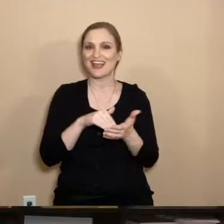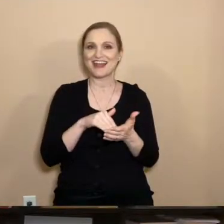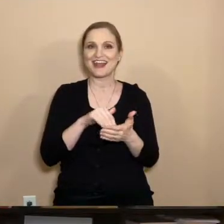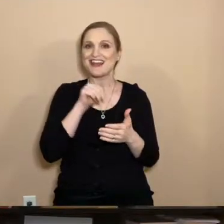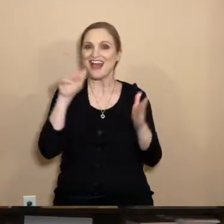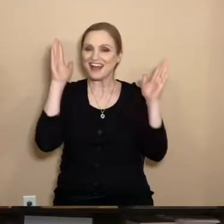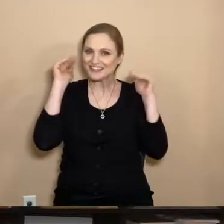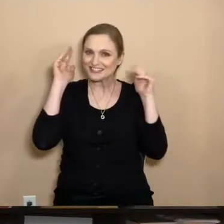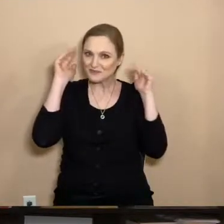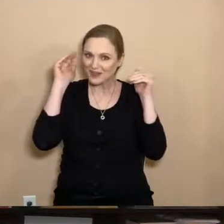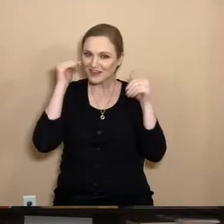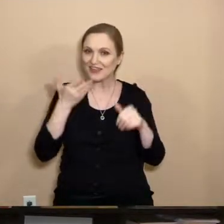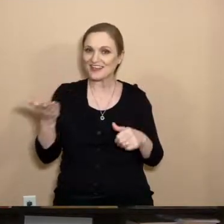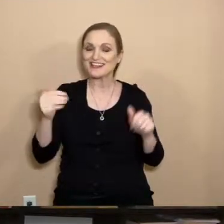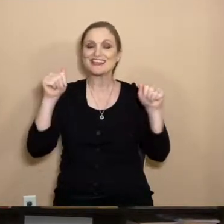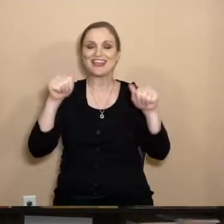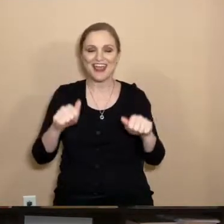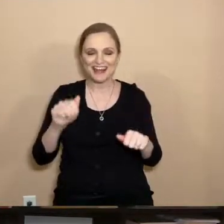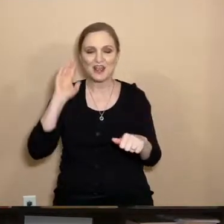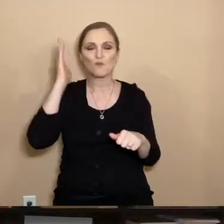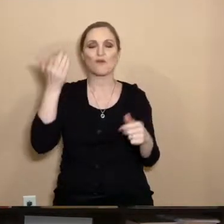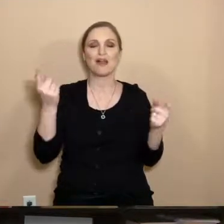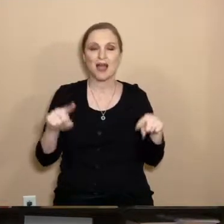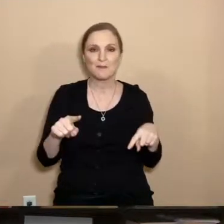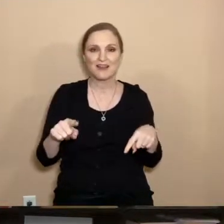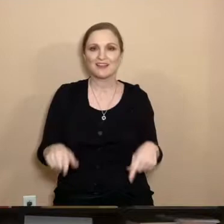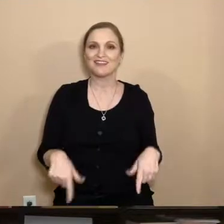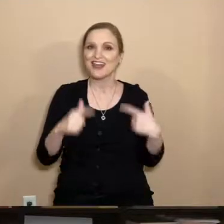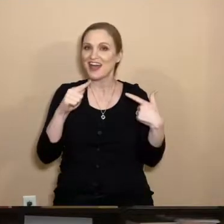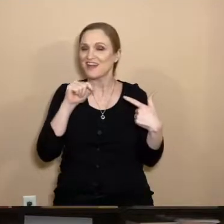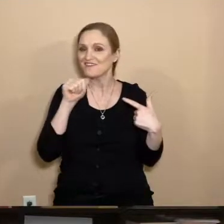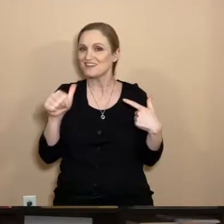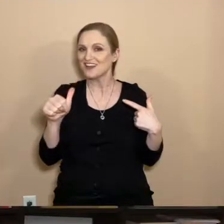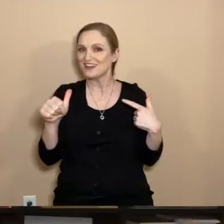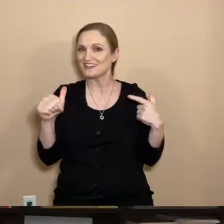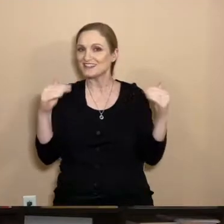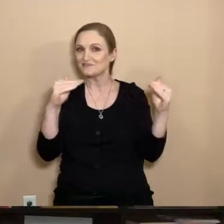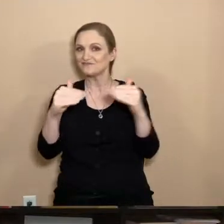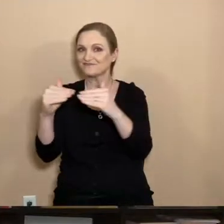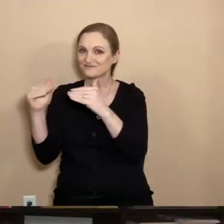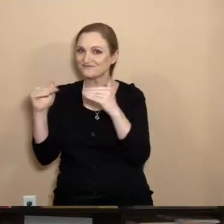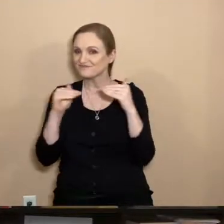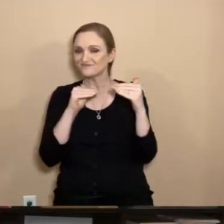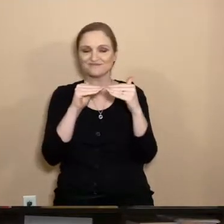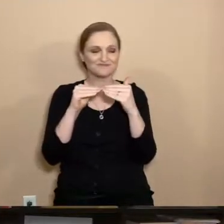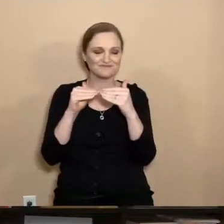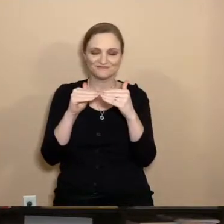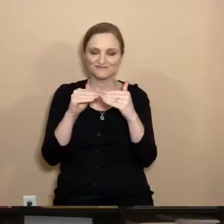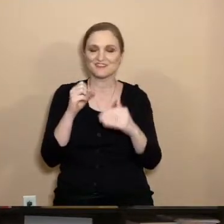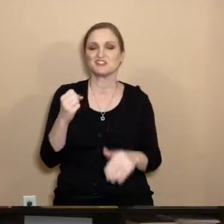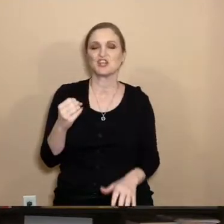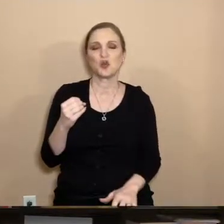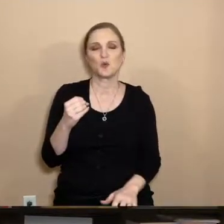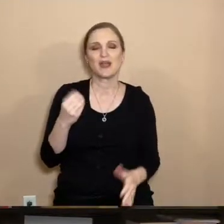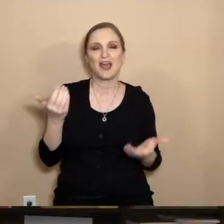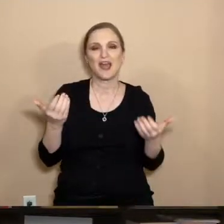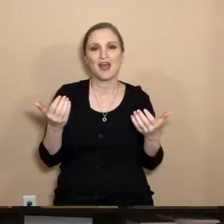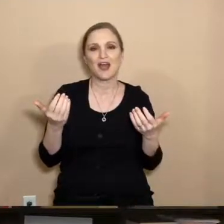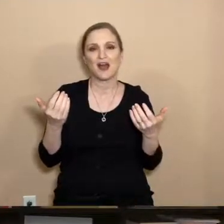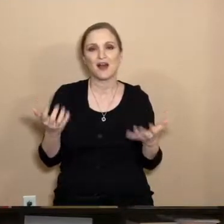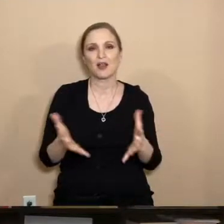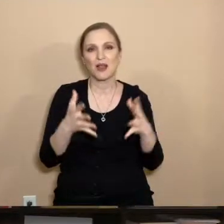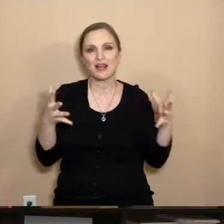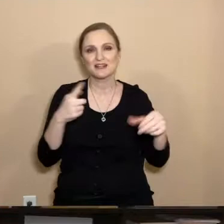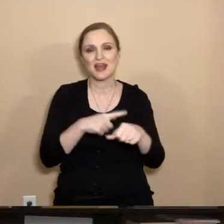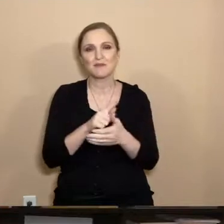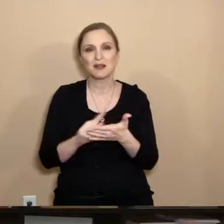things can and will happen because life doesn't fit into an equation. So, we spent a lot of time last week